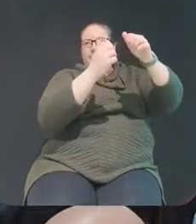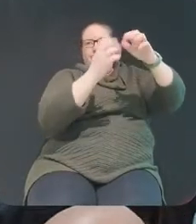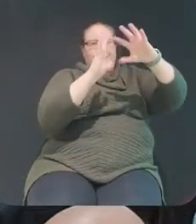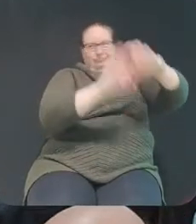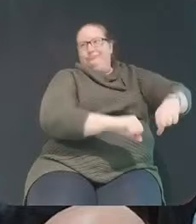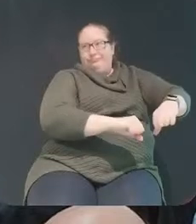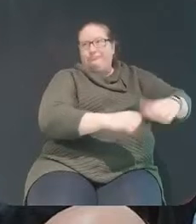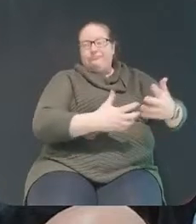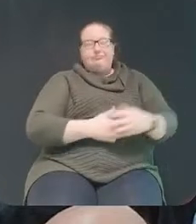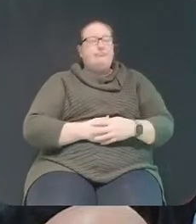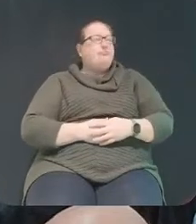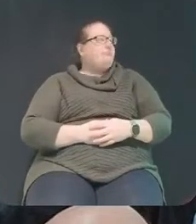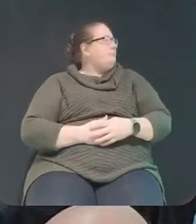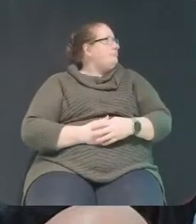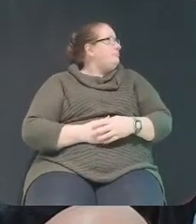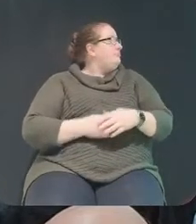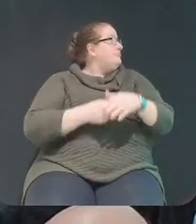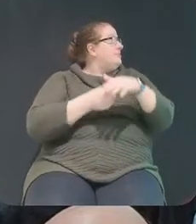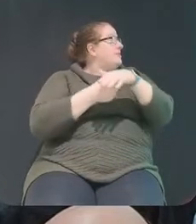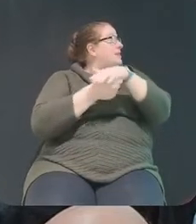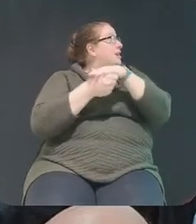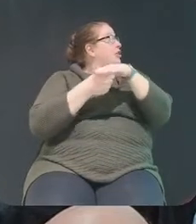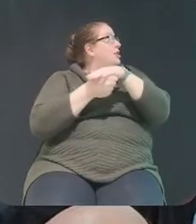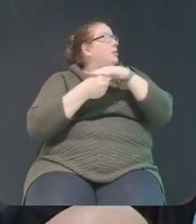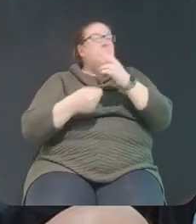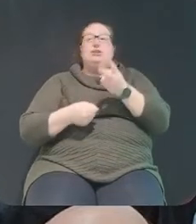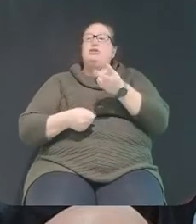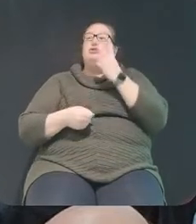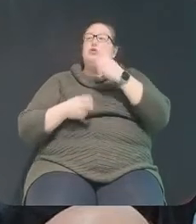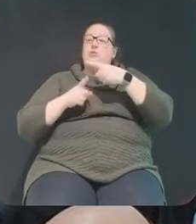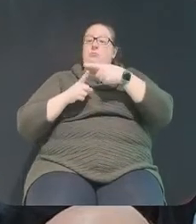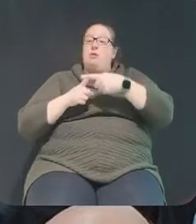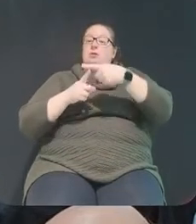So the area defined in the petition concerns two blocks